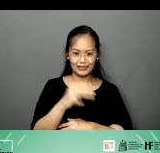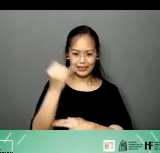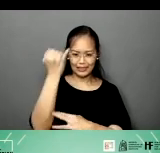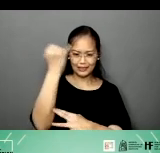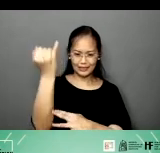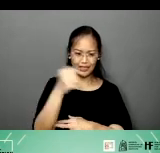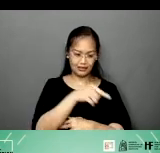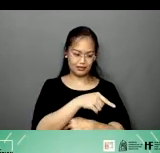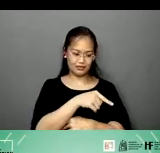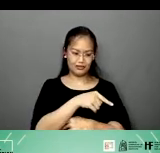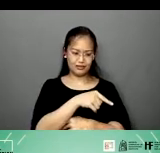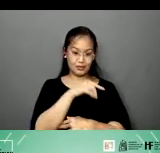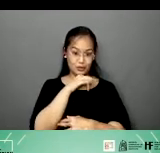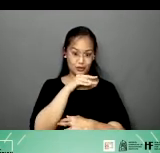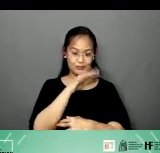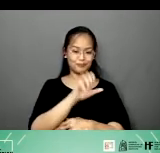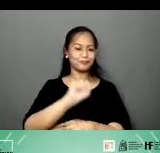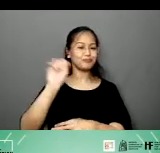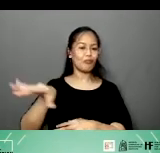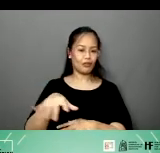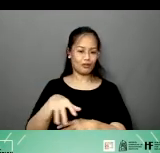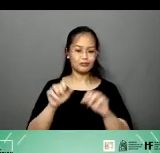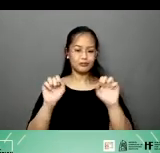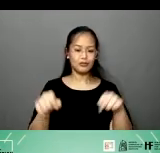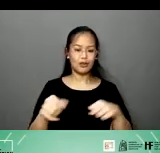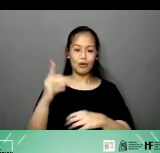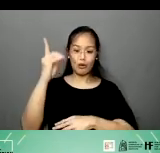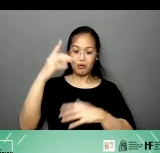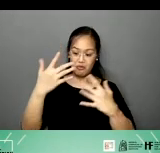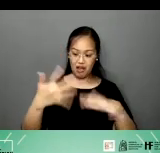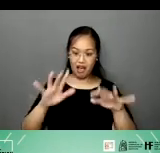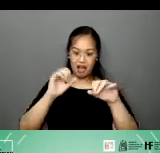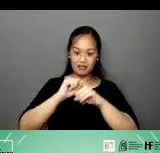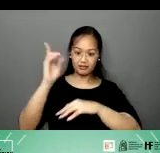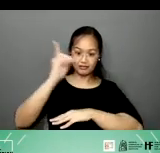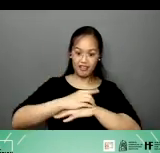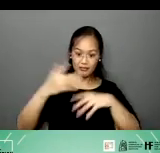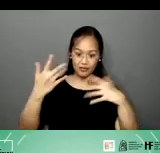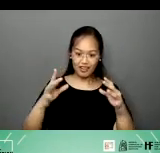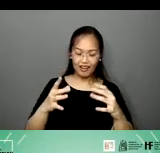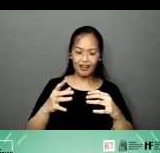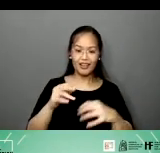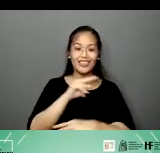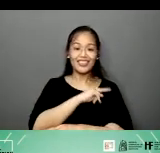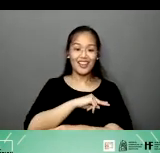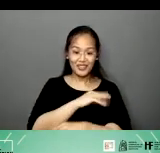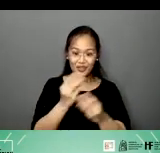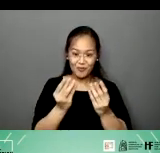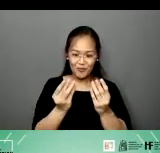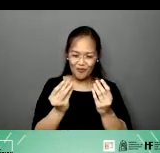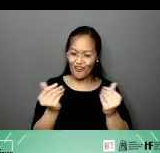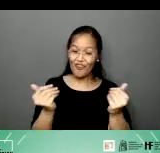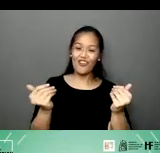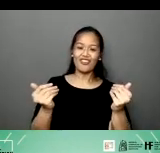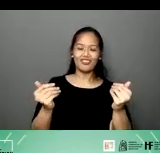dirt. And within a day or even less than a day, the natural binder will come off and it will actually become just as any